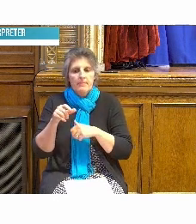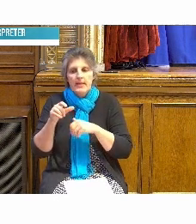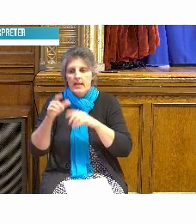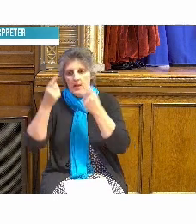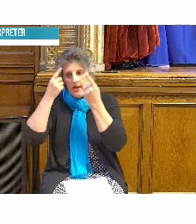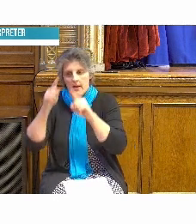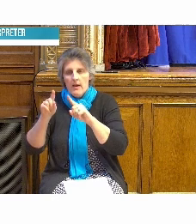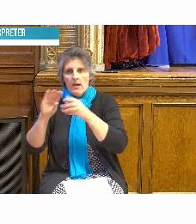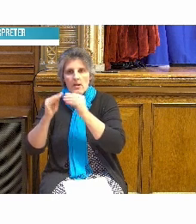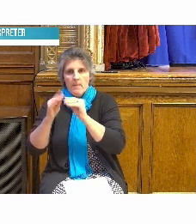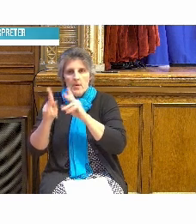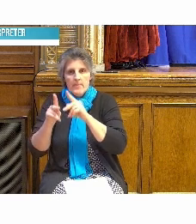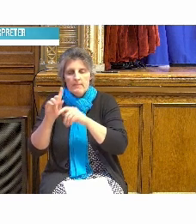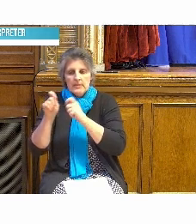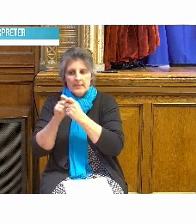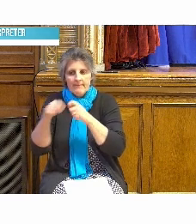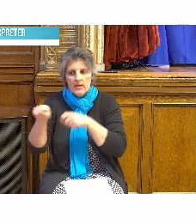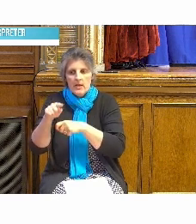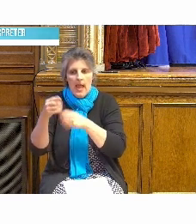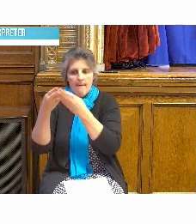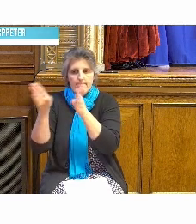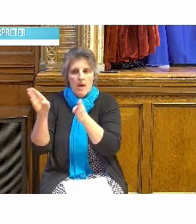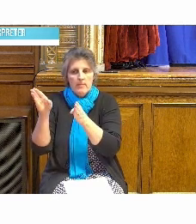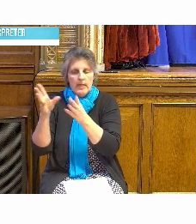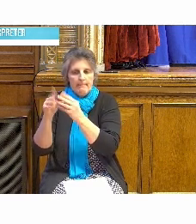public hearings and whatnot. So